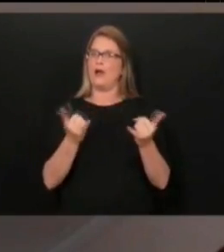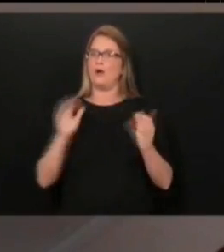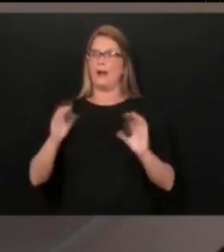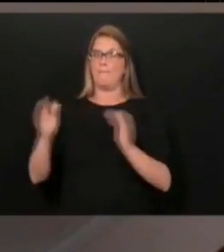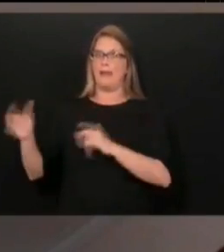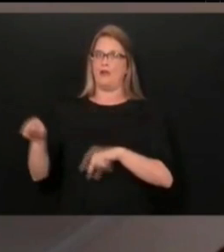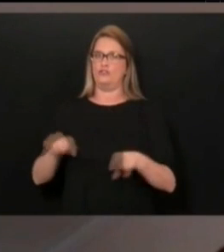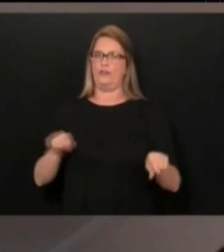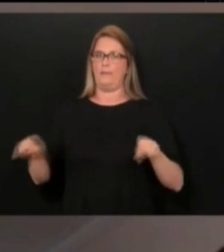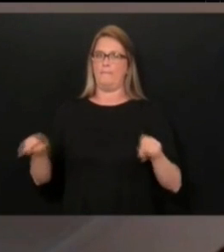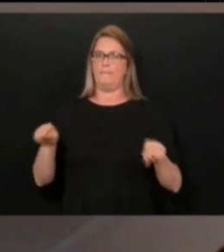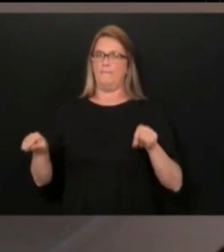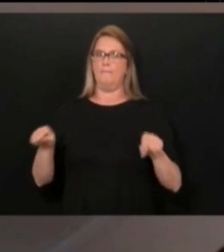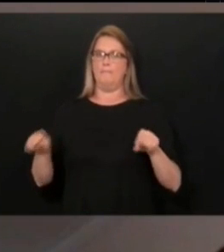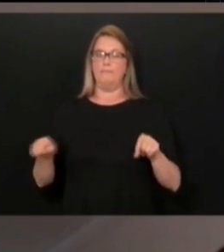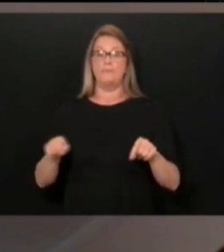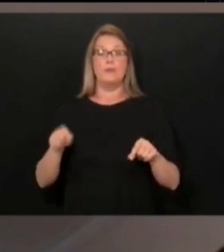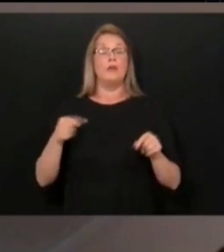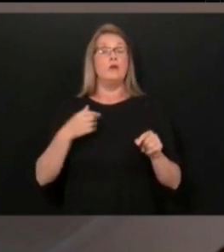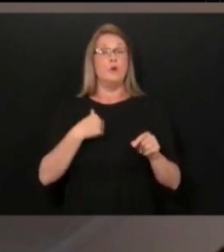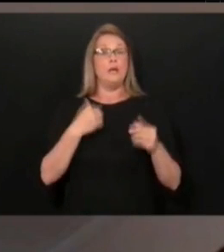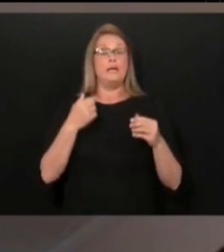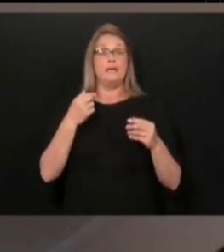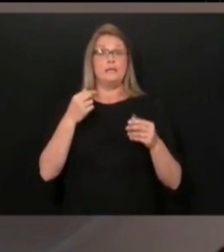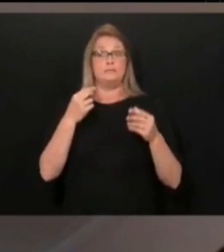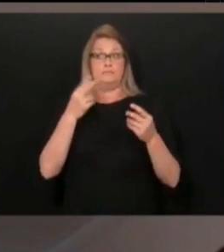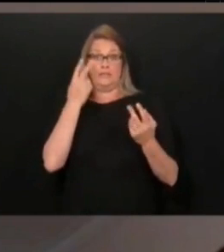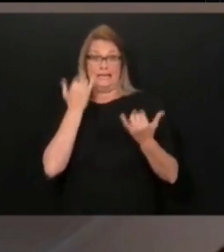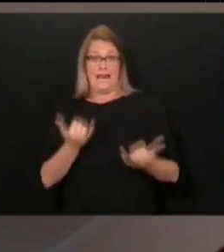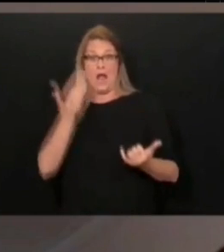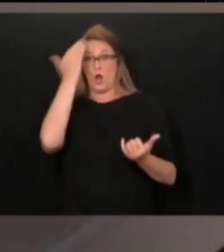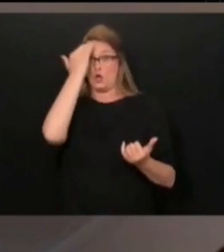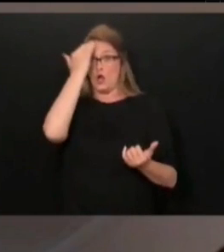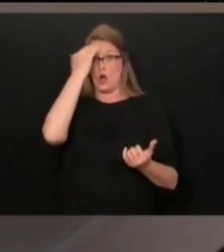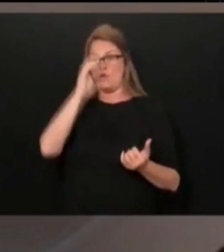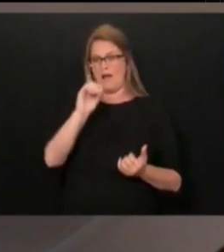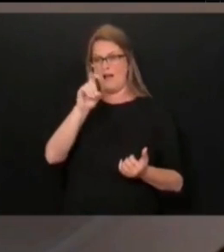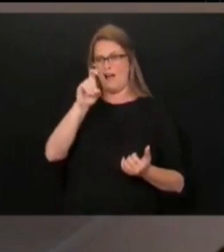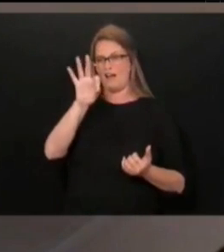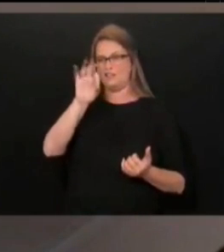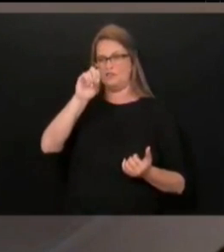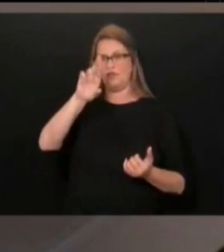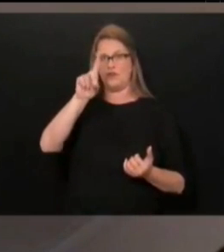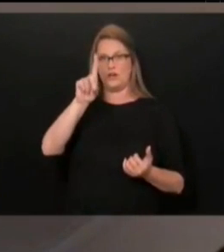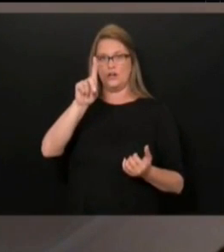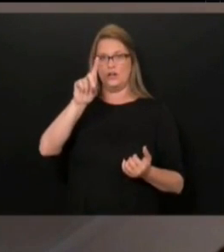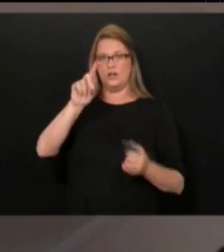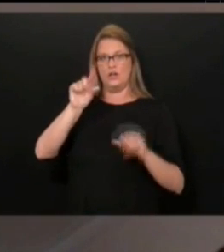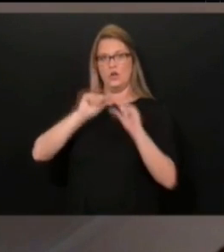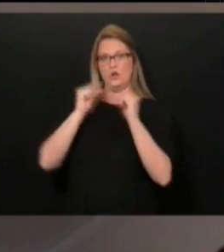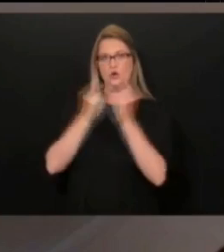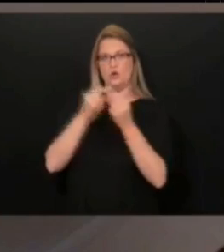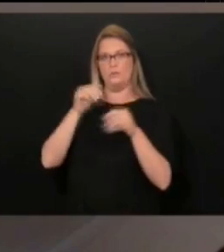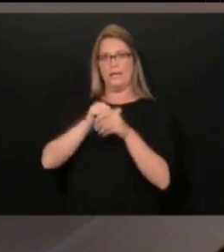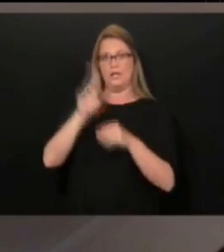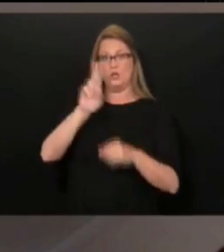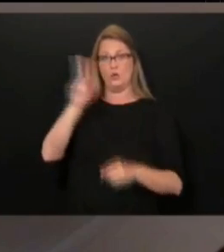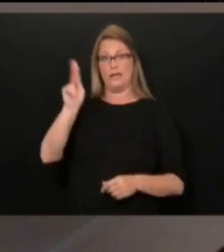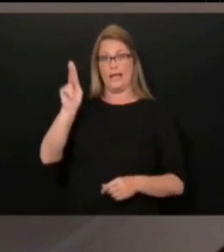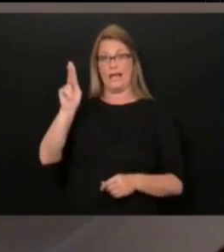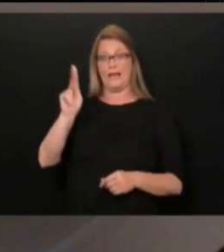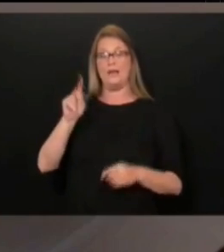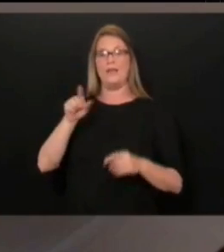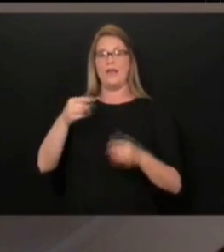Wednesday. There is a vaccine that's been produced from the Oxford group in the United Kingdom. And this is basically